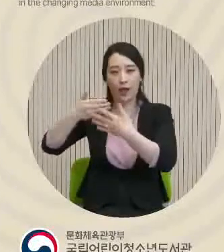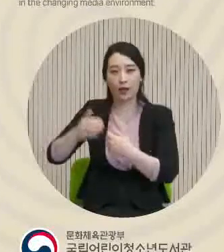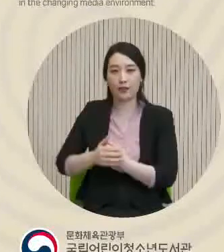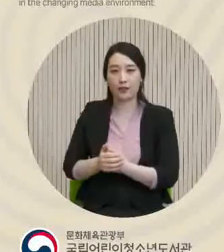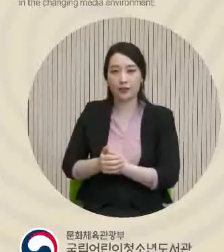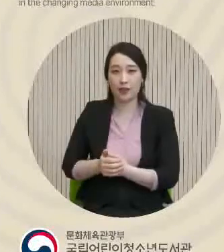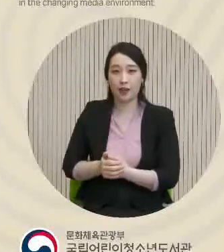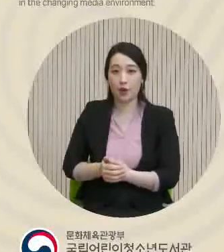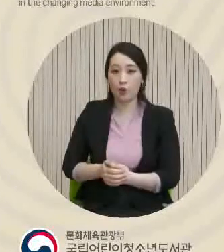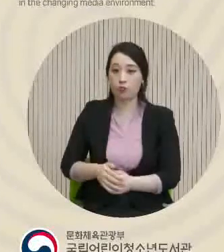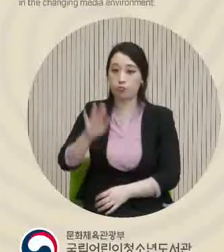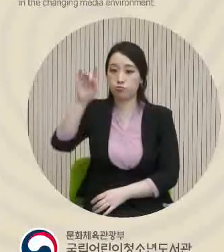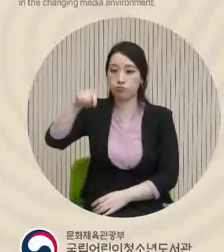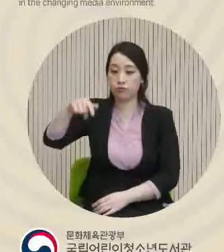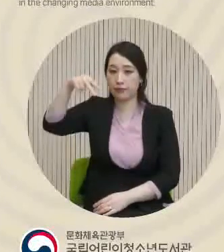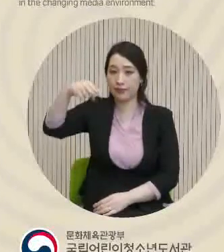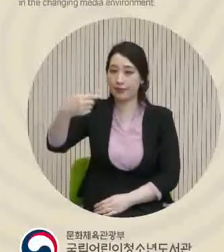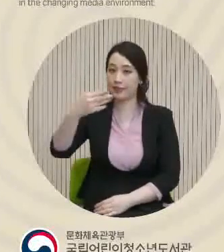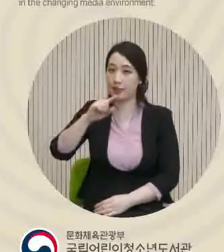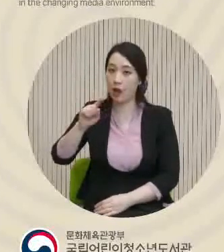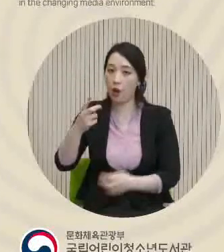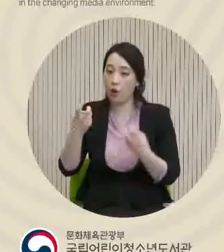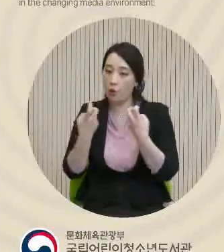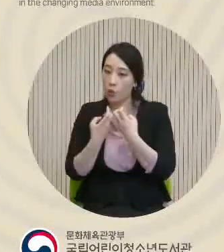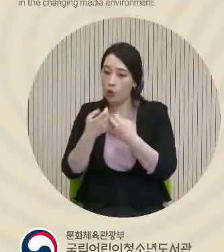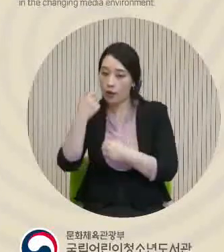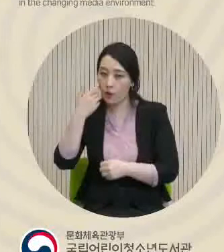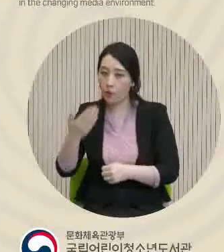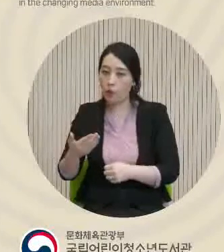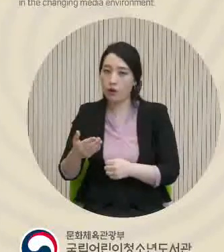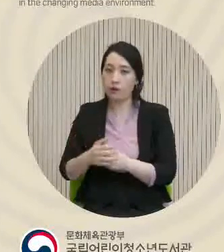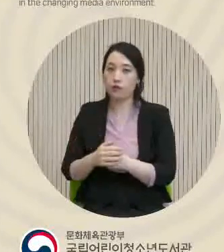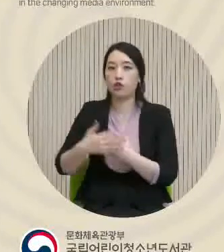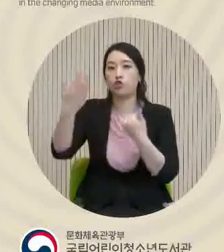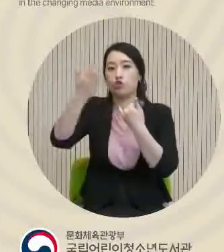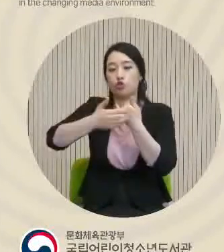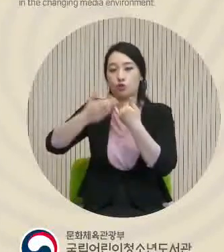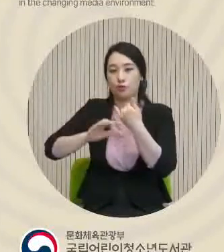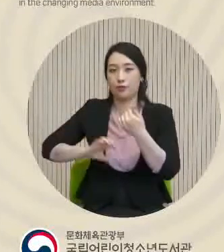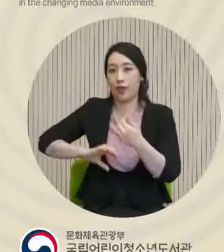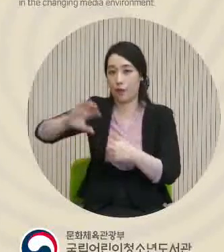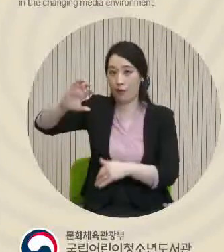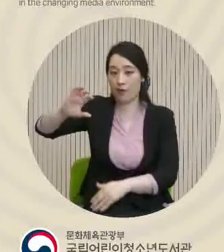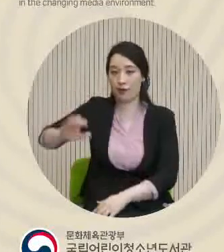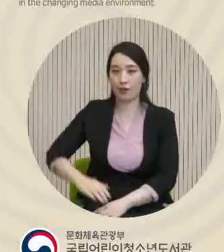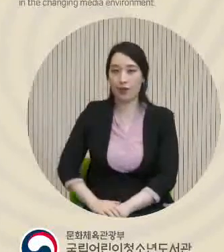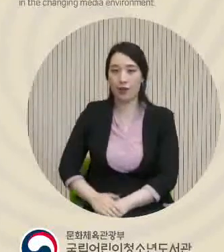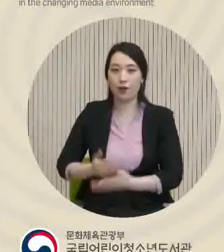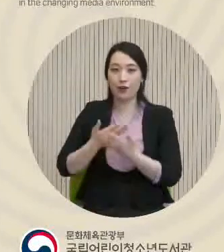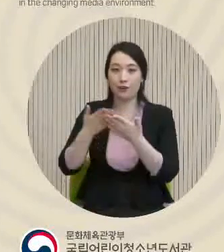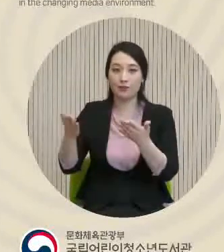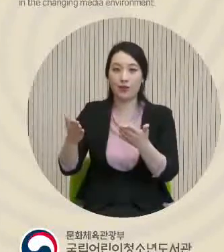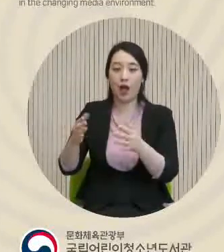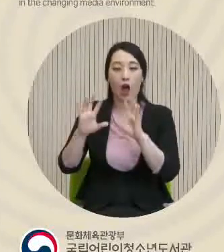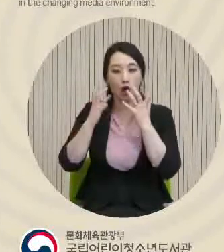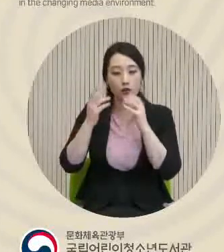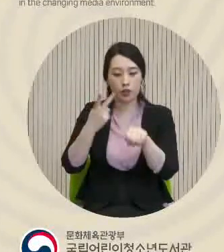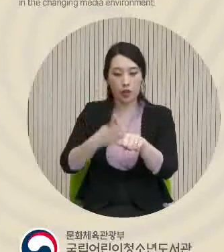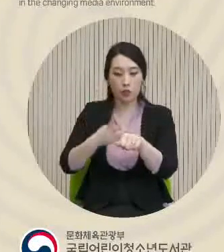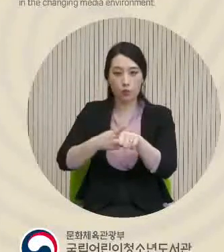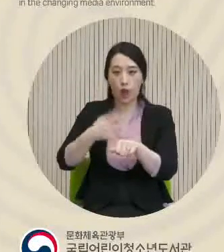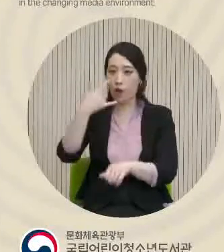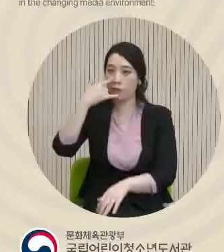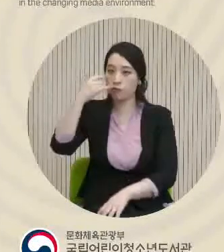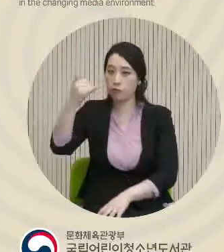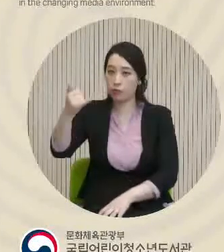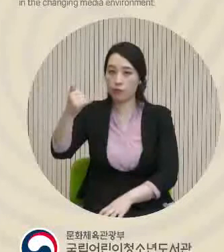the website, and children use the bookstagram worksheet